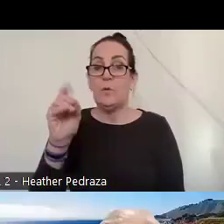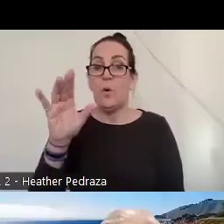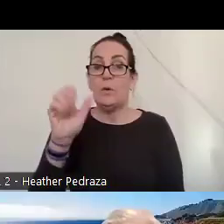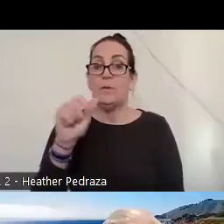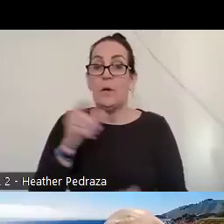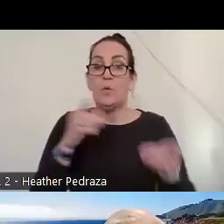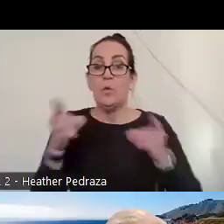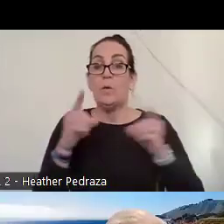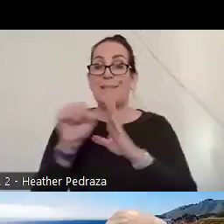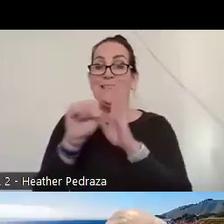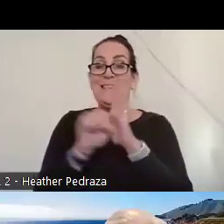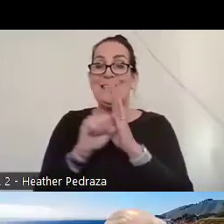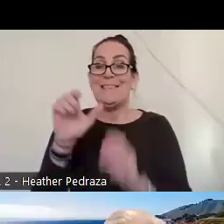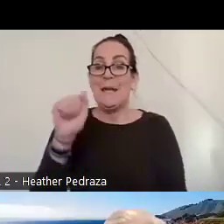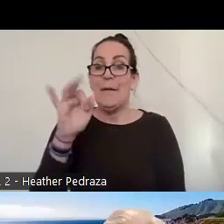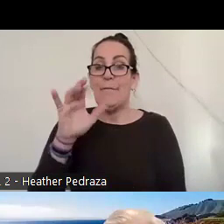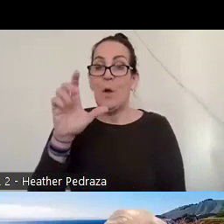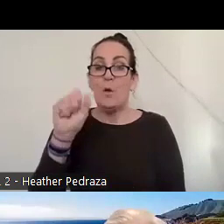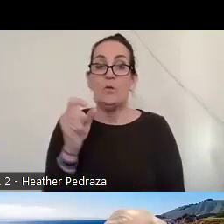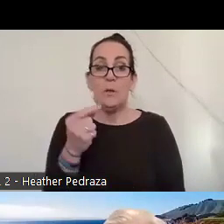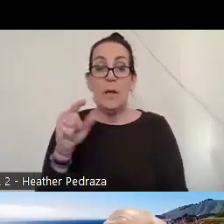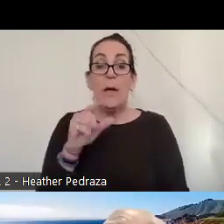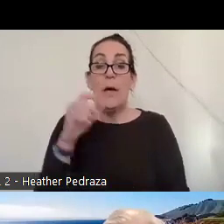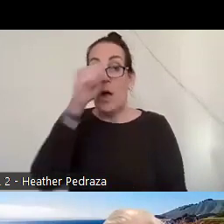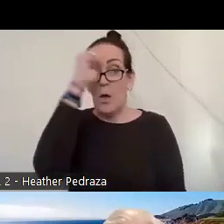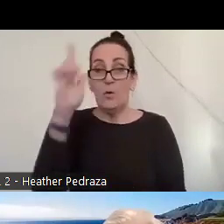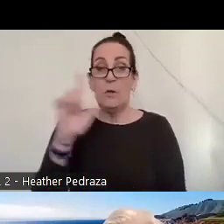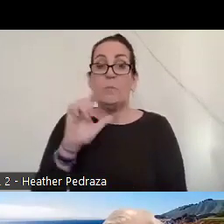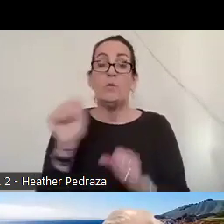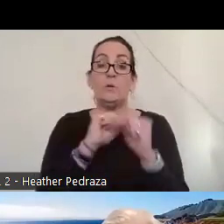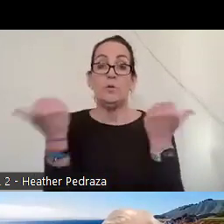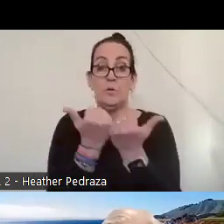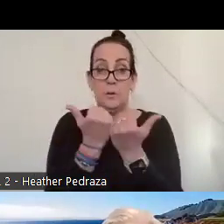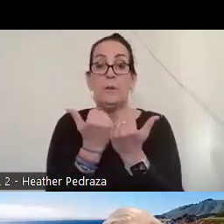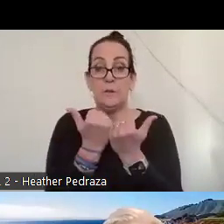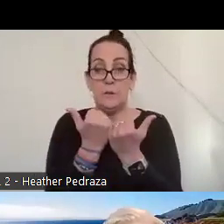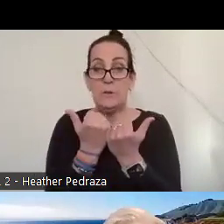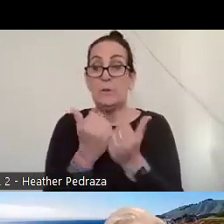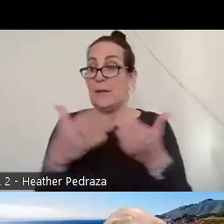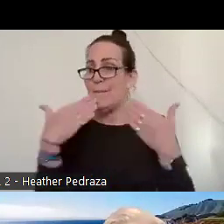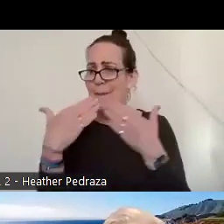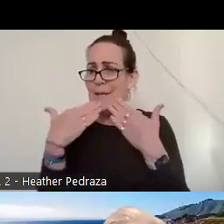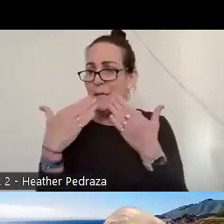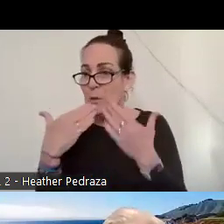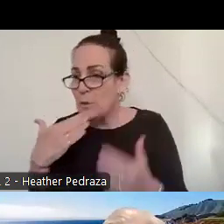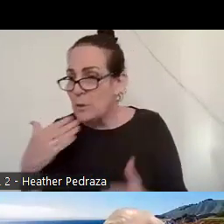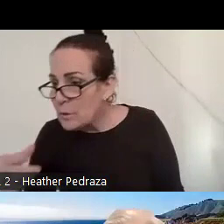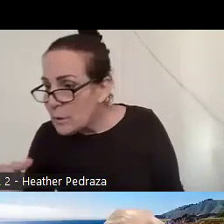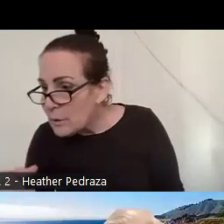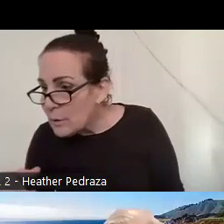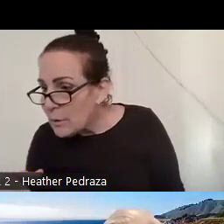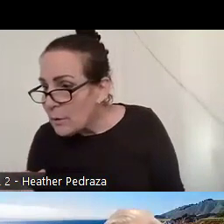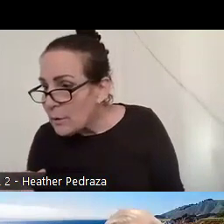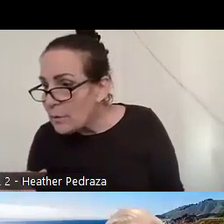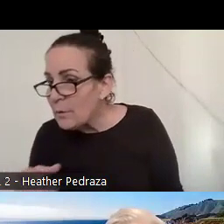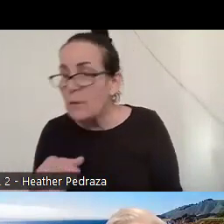Thank you for talking about this. Thanks, Carlos. I think I'm starting out, and then I'll